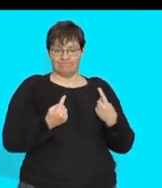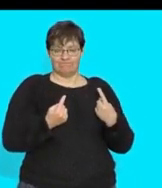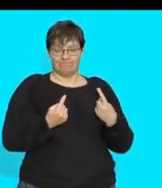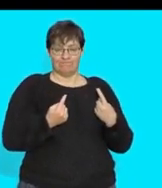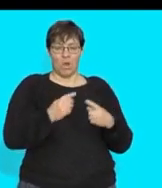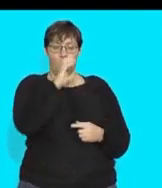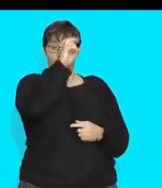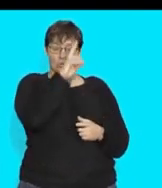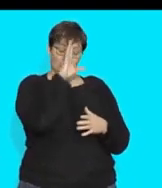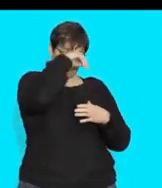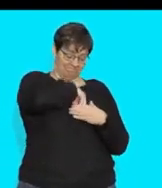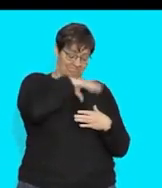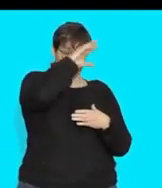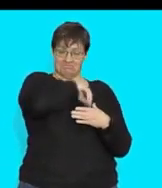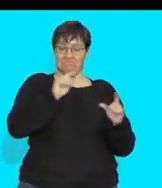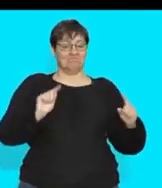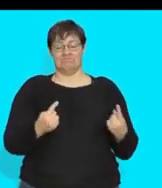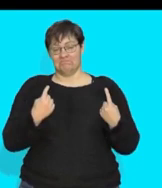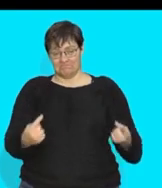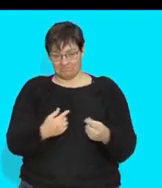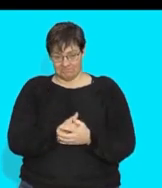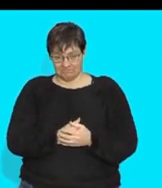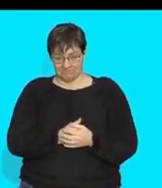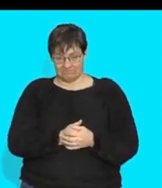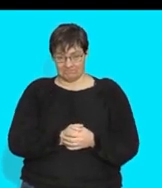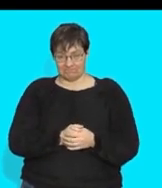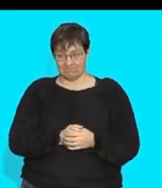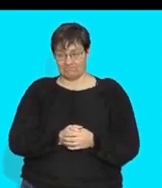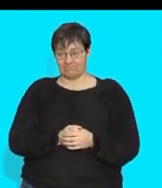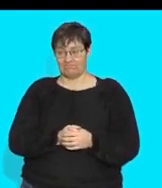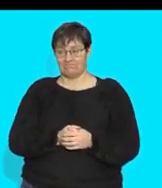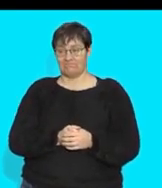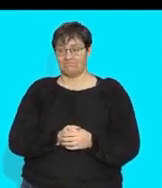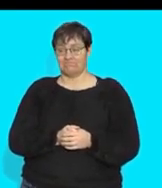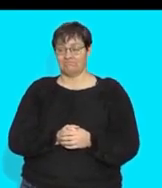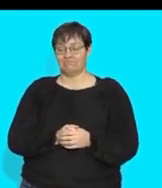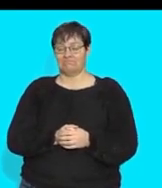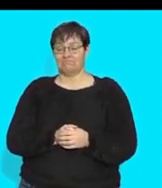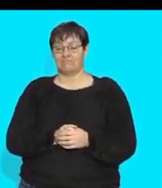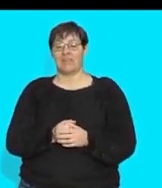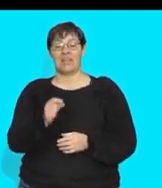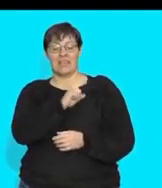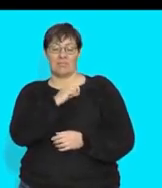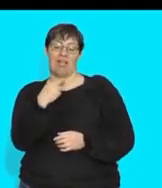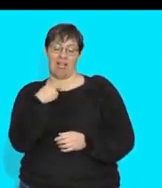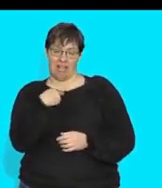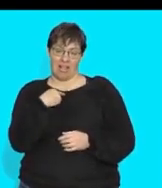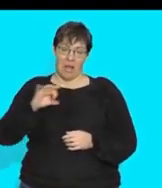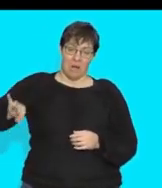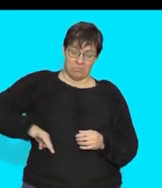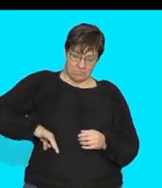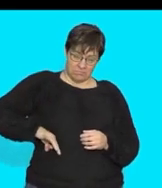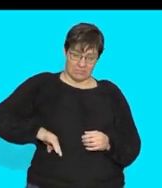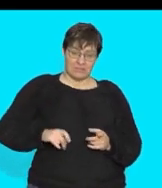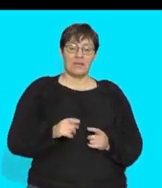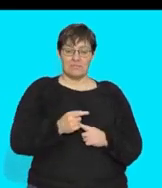in air. So no air not brought in. So that's why, unfortunately, when you have that kind of thing, the